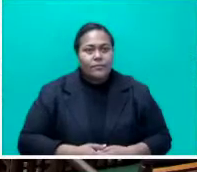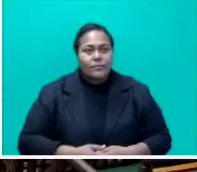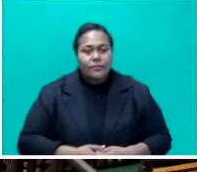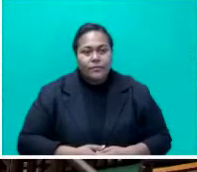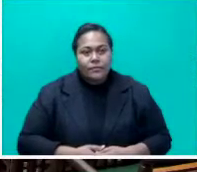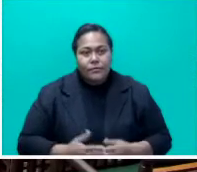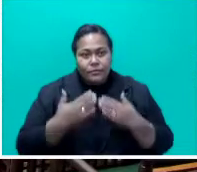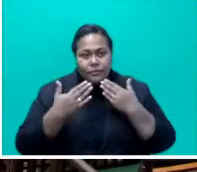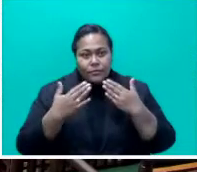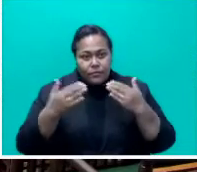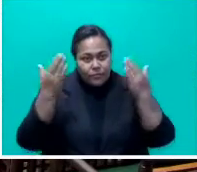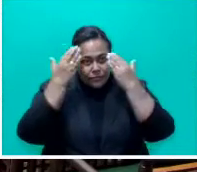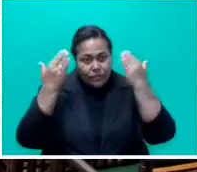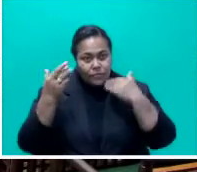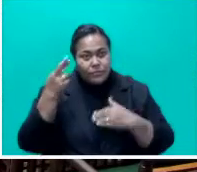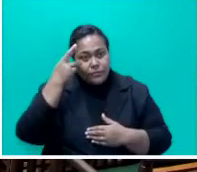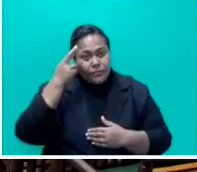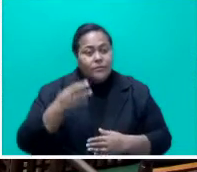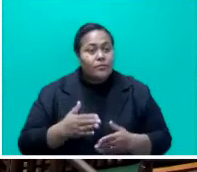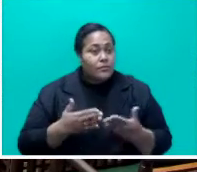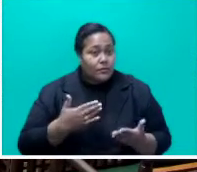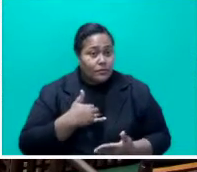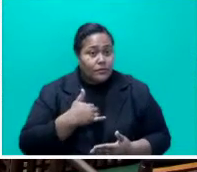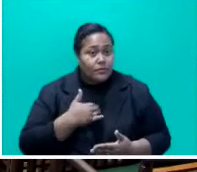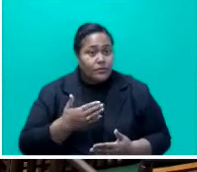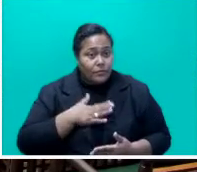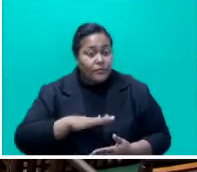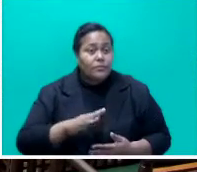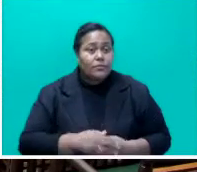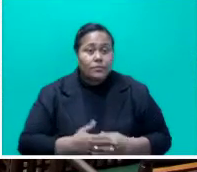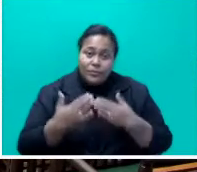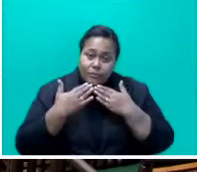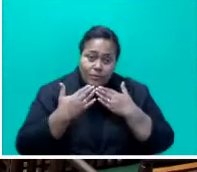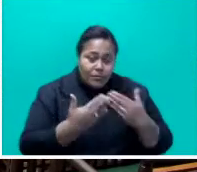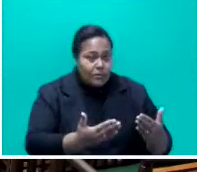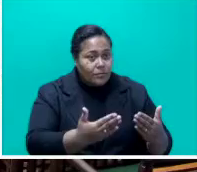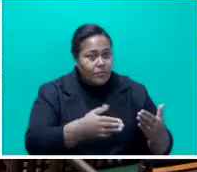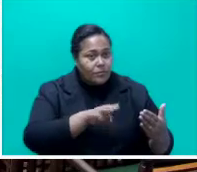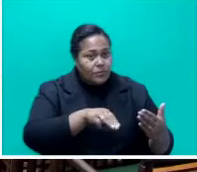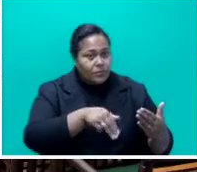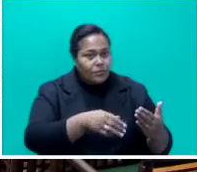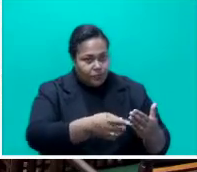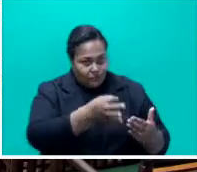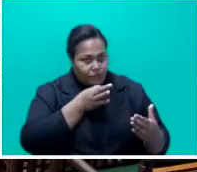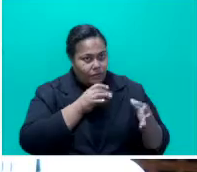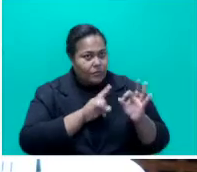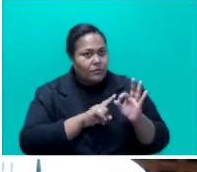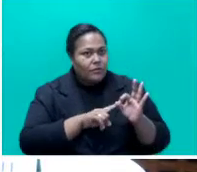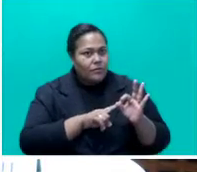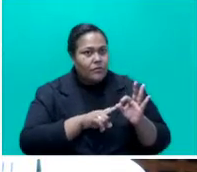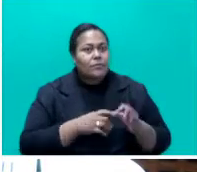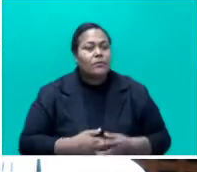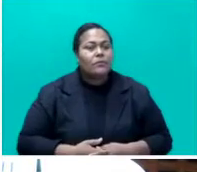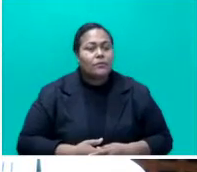Thank you, Mr. Speaker, and I wish to thank the Honourable Member for the question. Let me, from